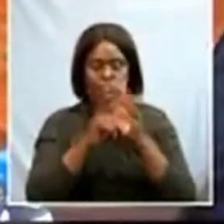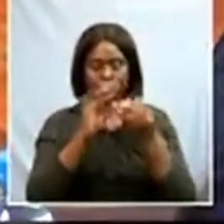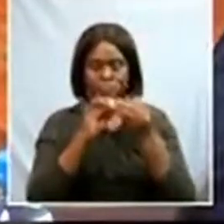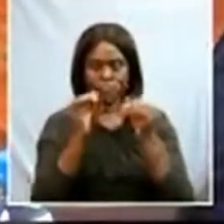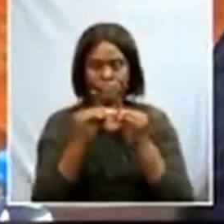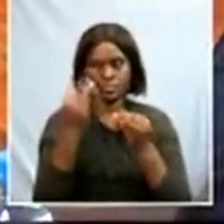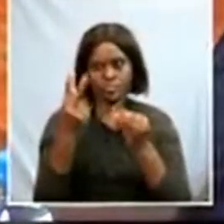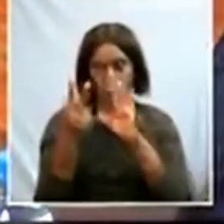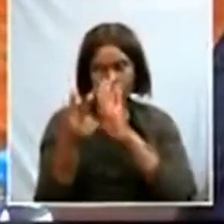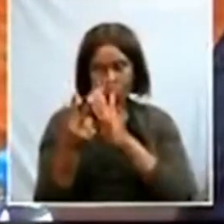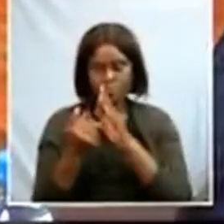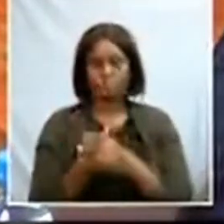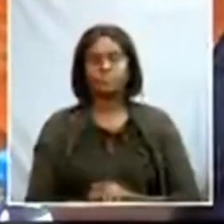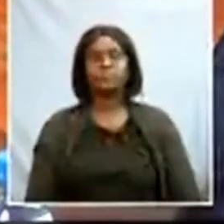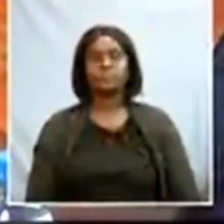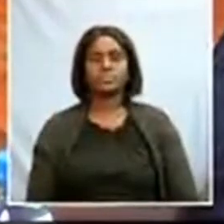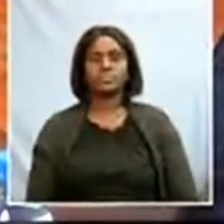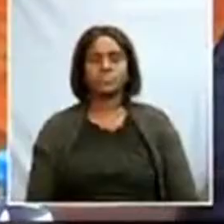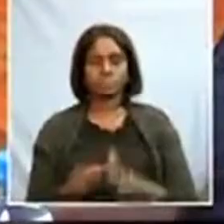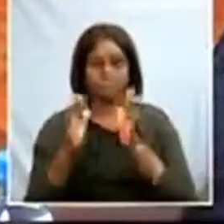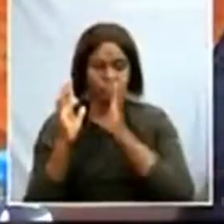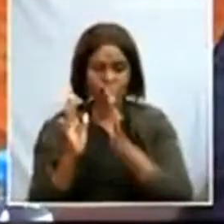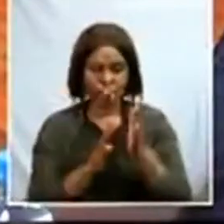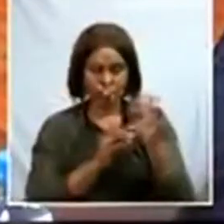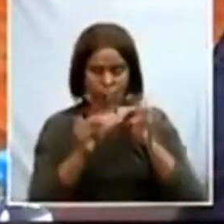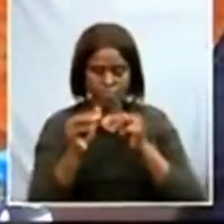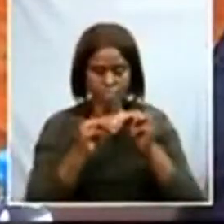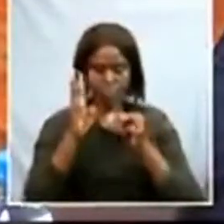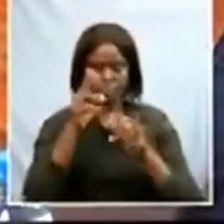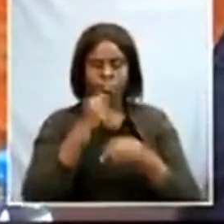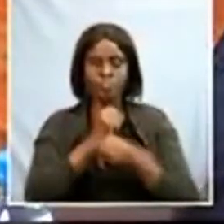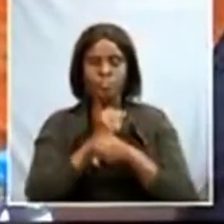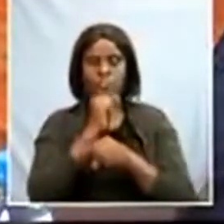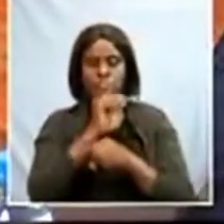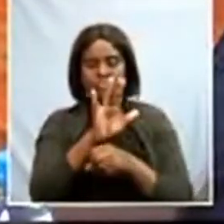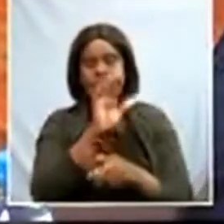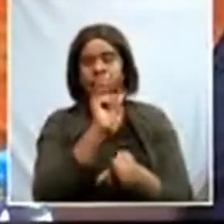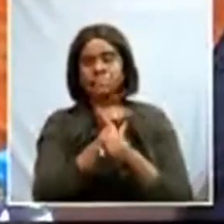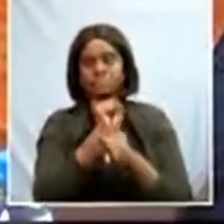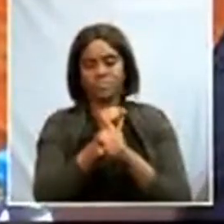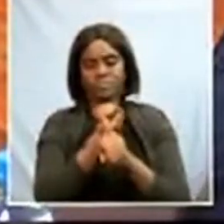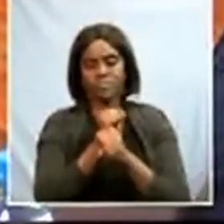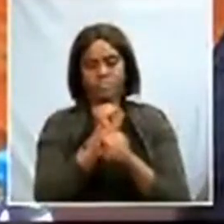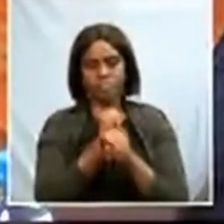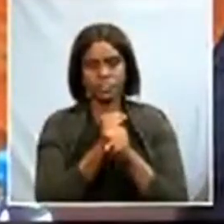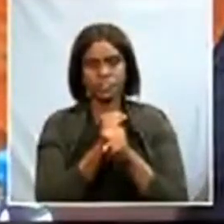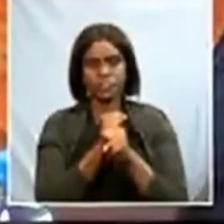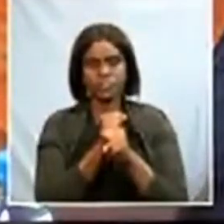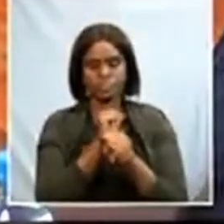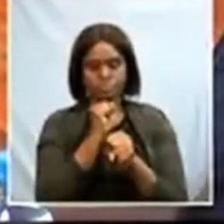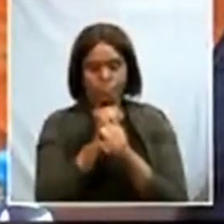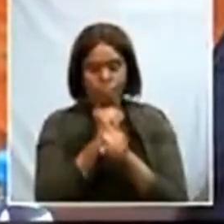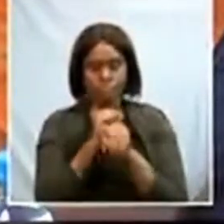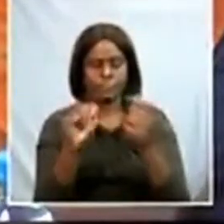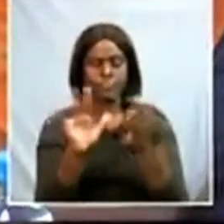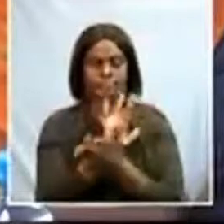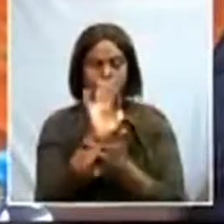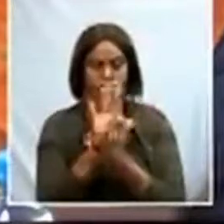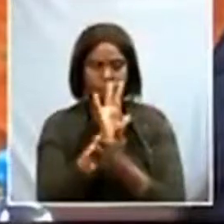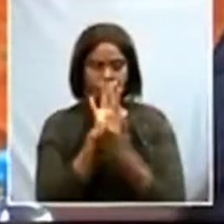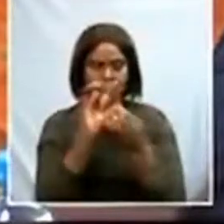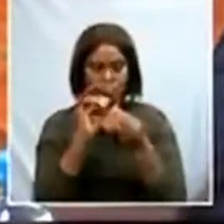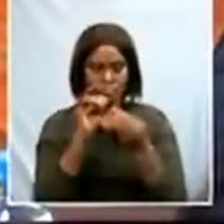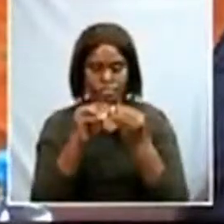2. Remedial measure, management to ensure that the works are expedited